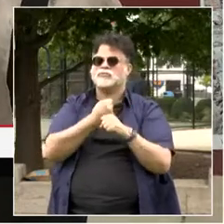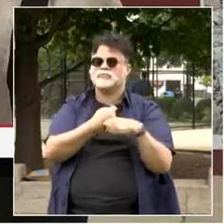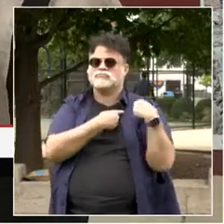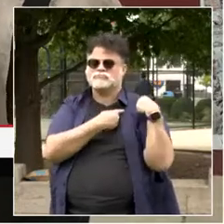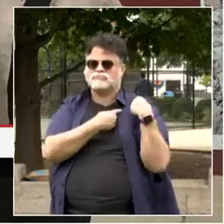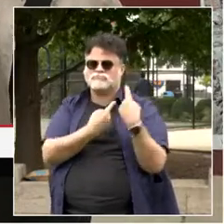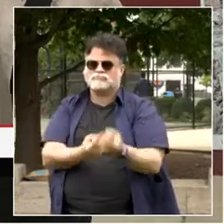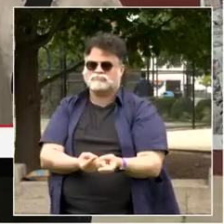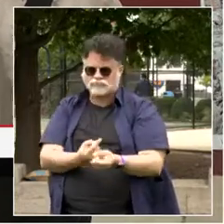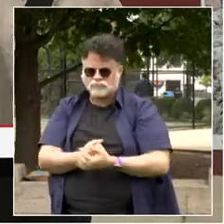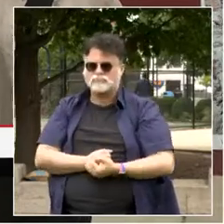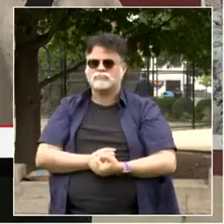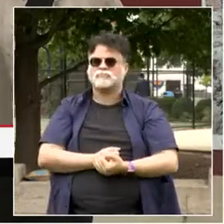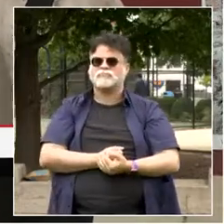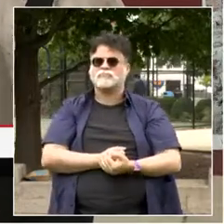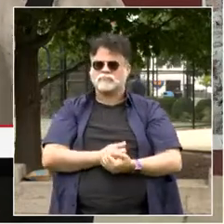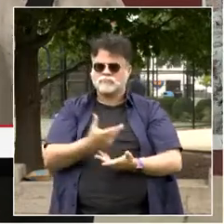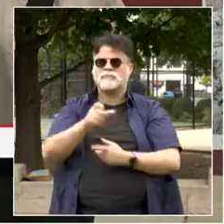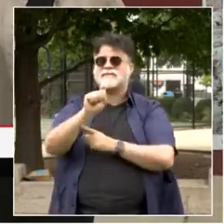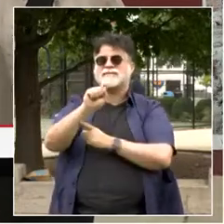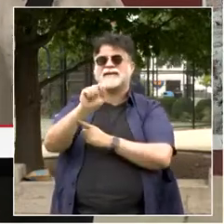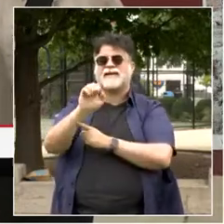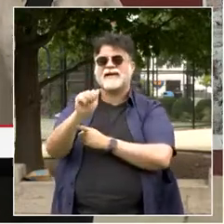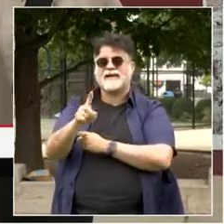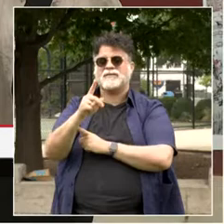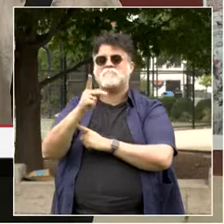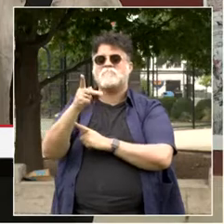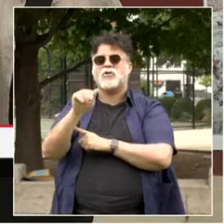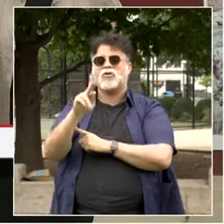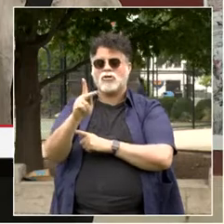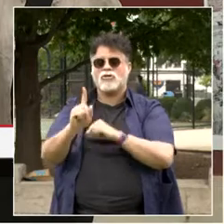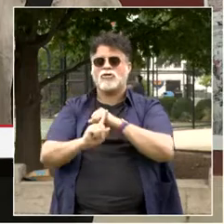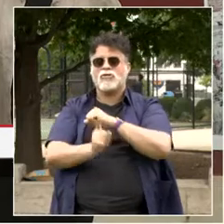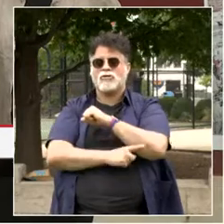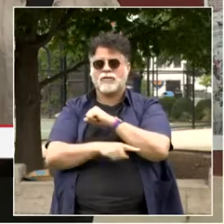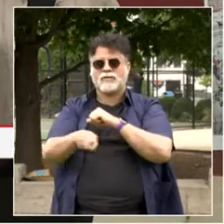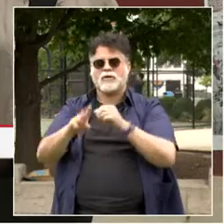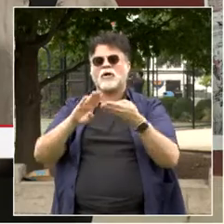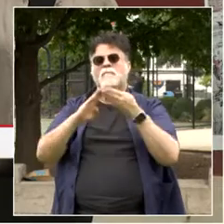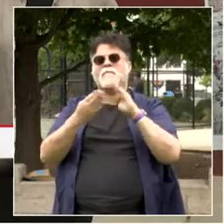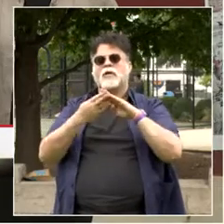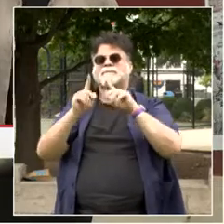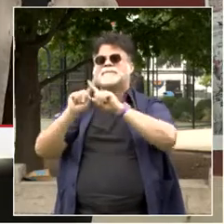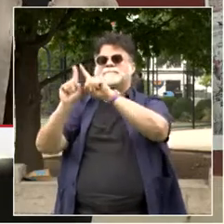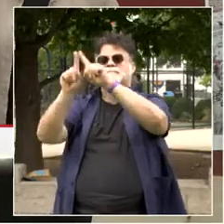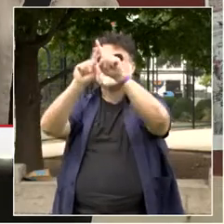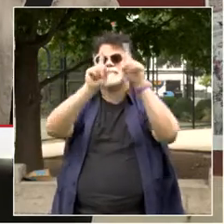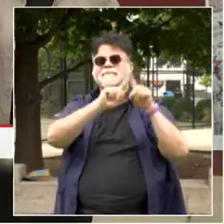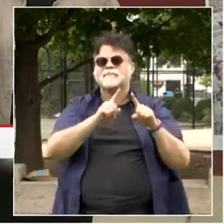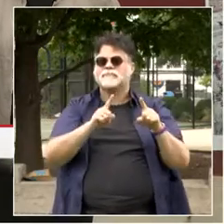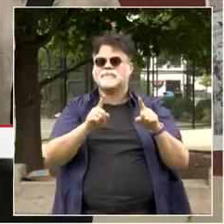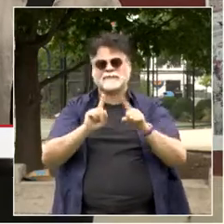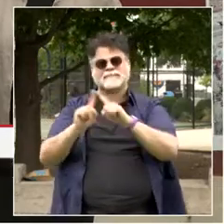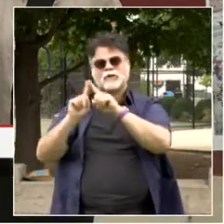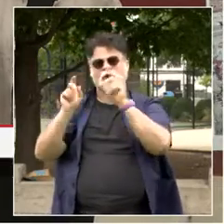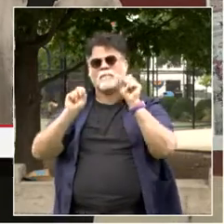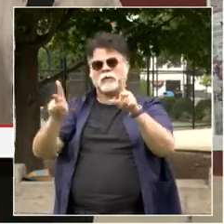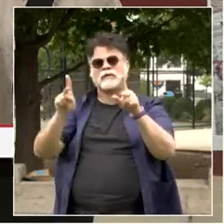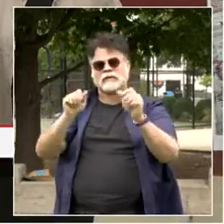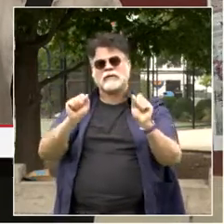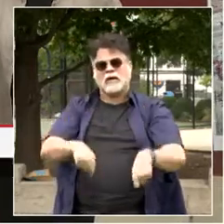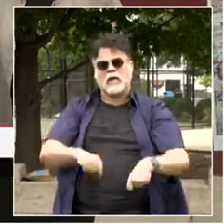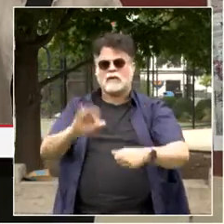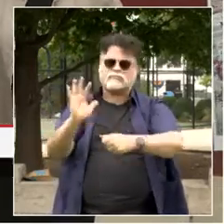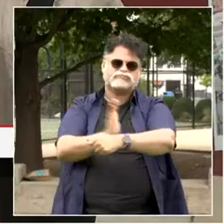in a densely populated neighborhood, providing critical recreation opportunities for all ages. And we didn't get here overnight. As you all know,